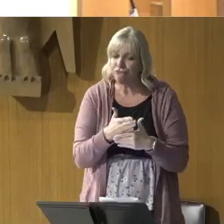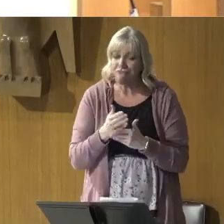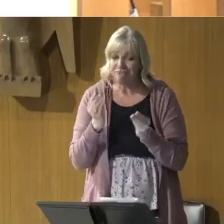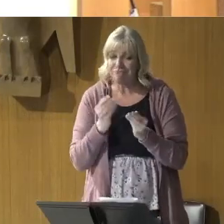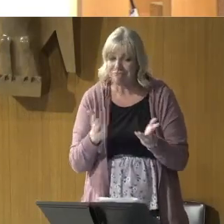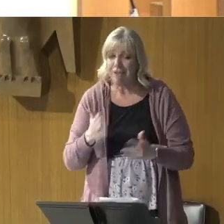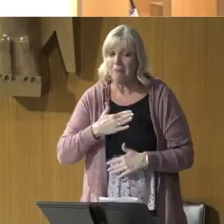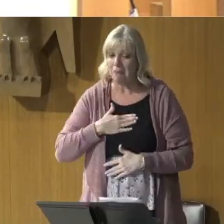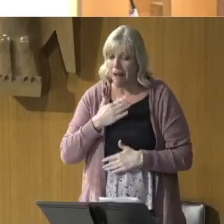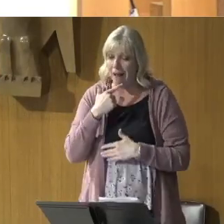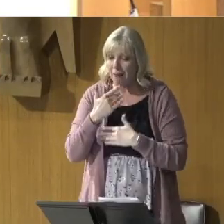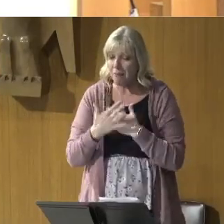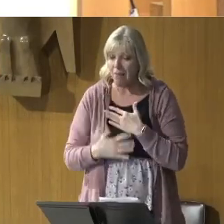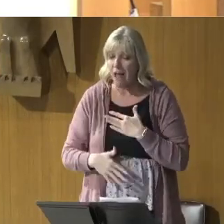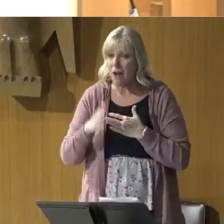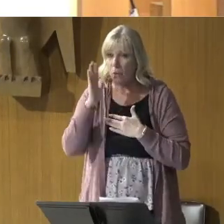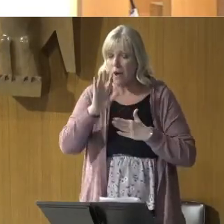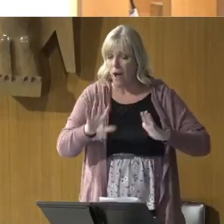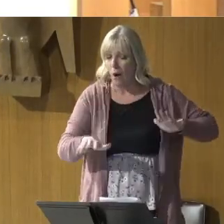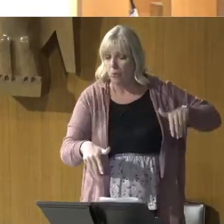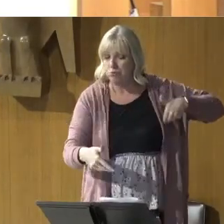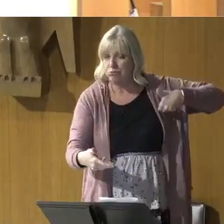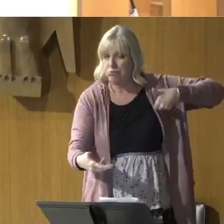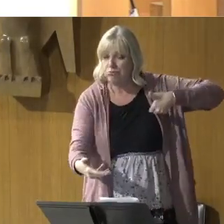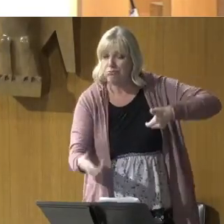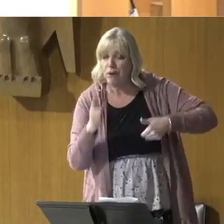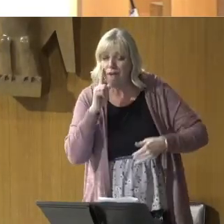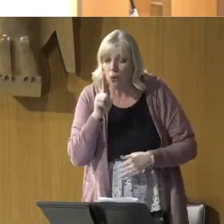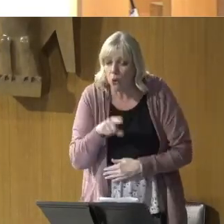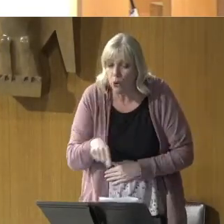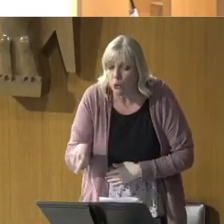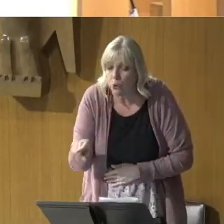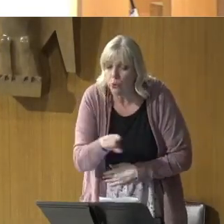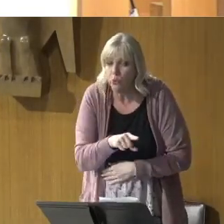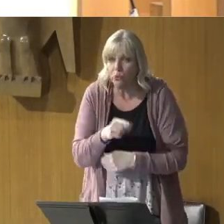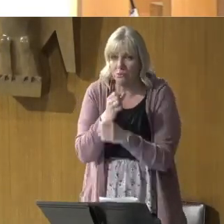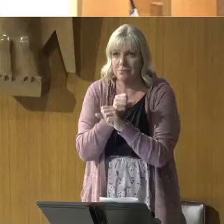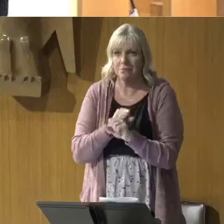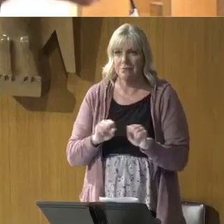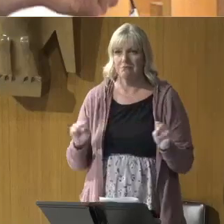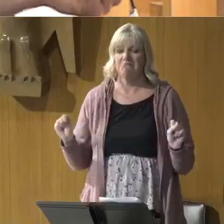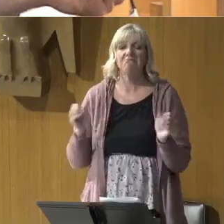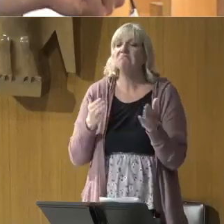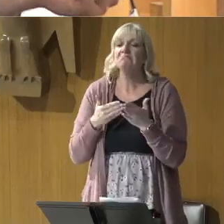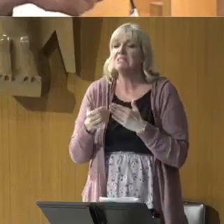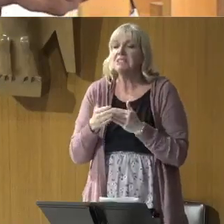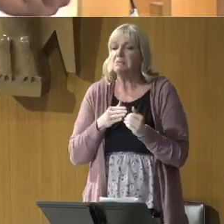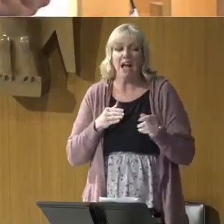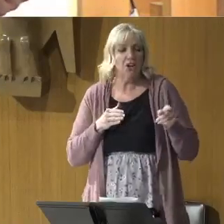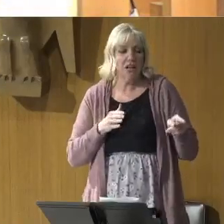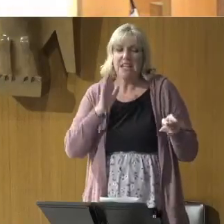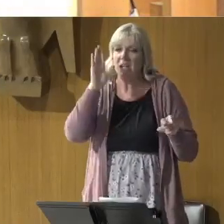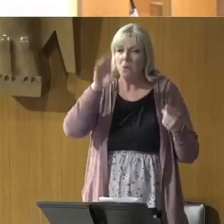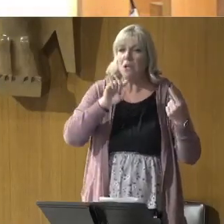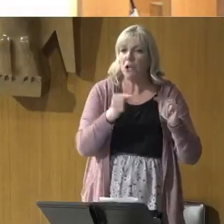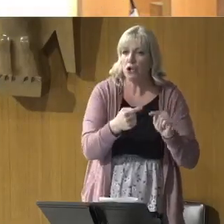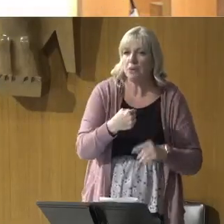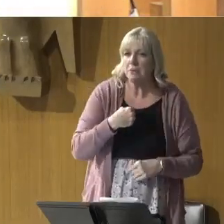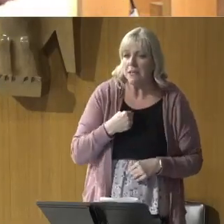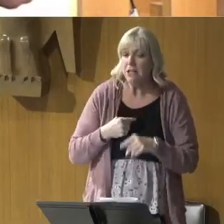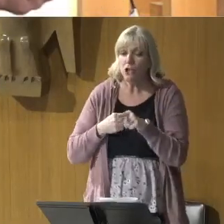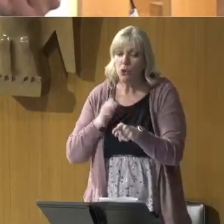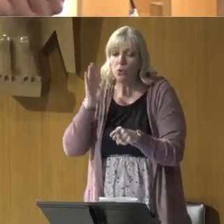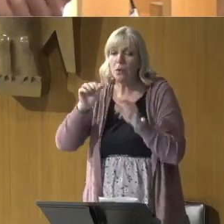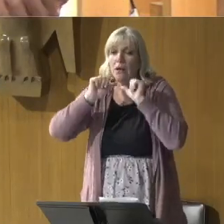blood is going to be poured out for their redemption. It doesn't matter that Judas is going to betray him or that